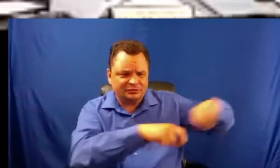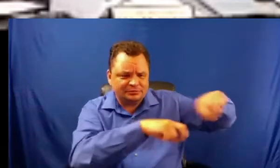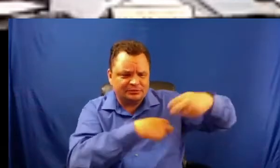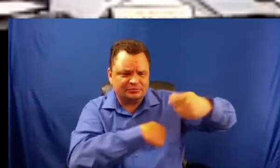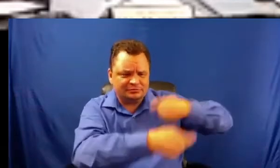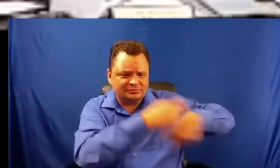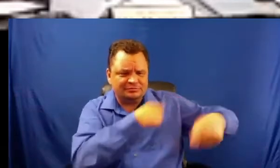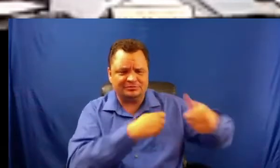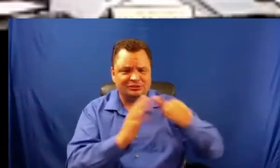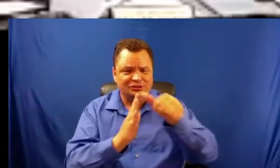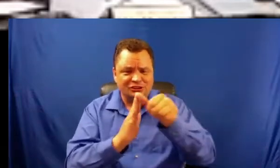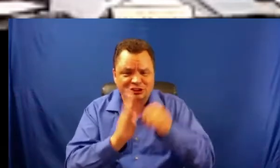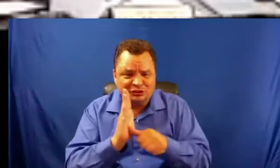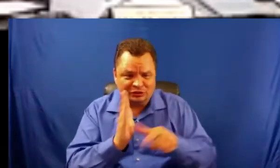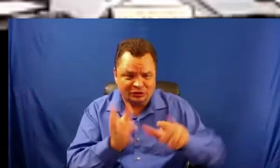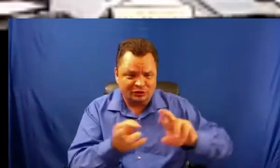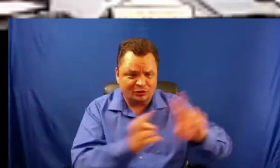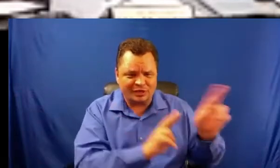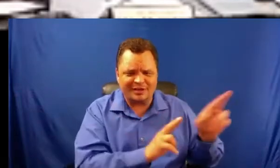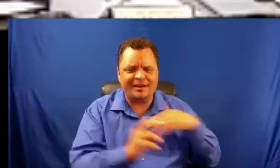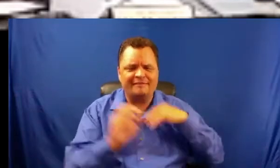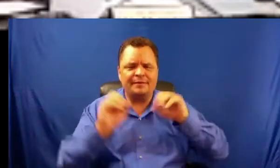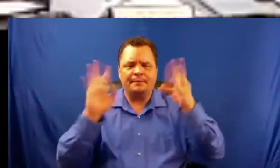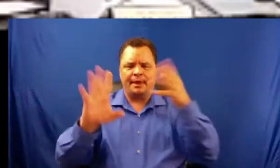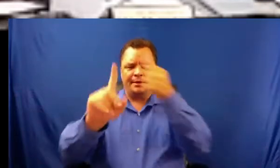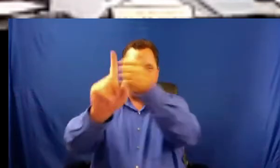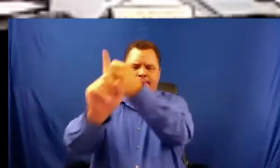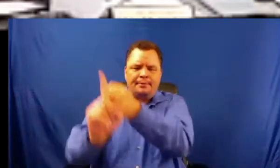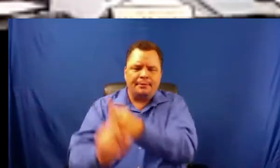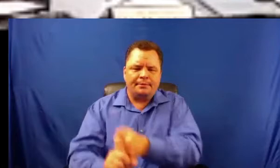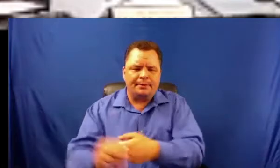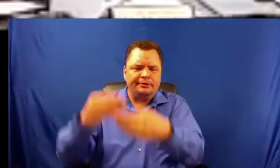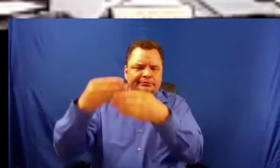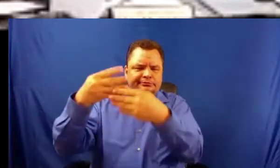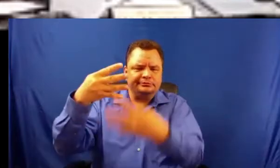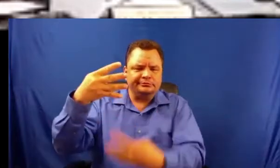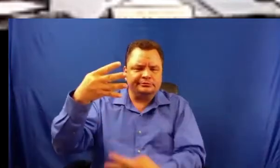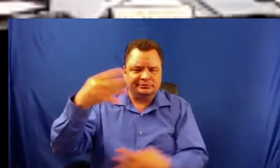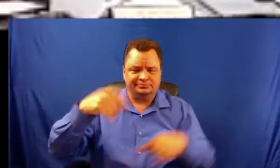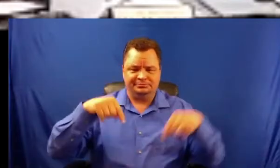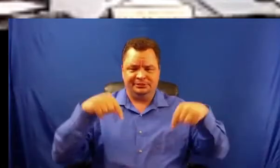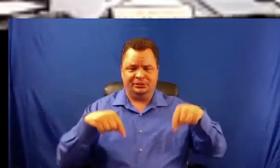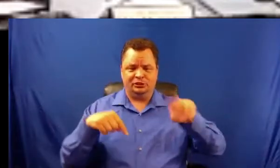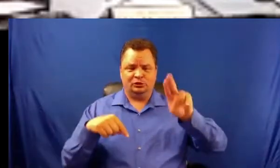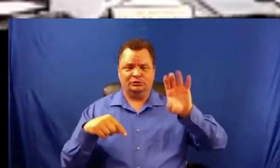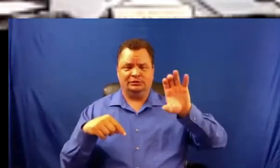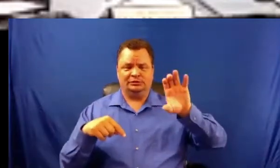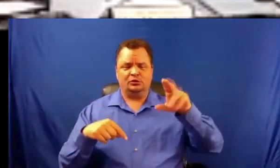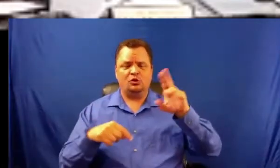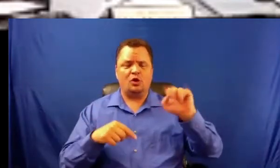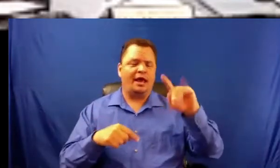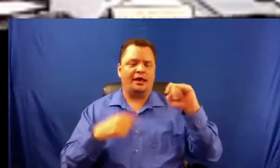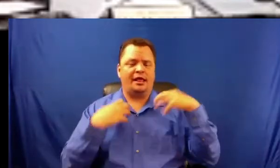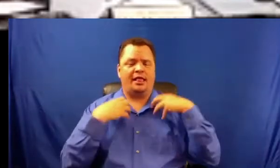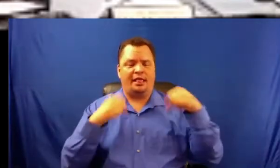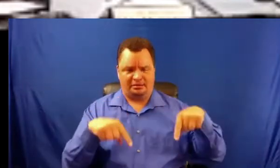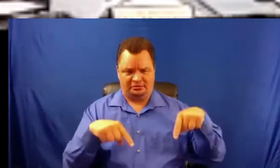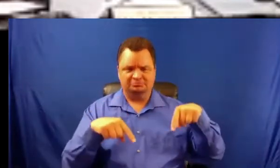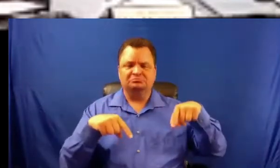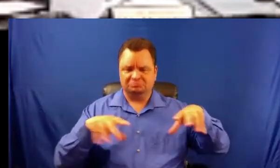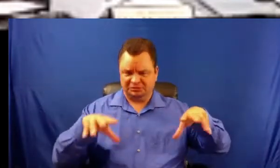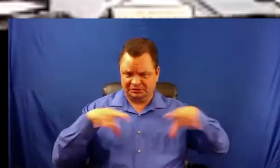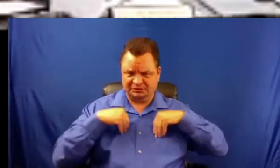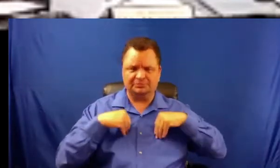tertiary hospital. So the transplant service within UC Health is located in Denver. So that's just a